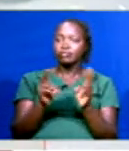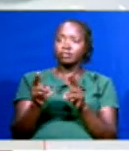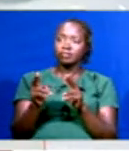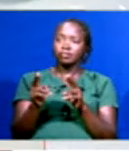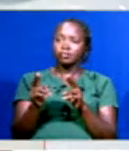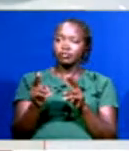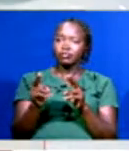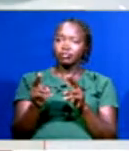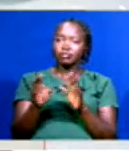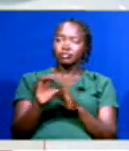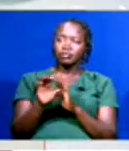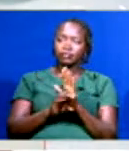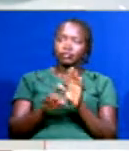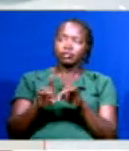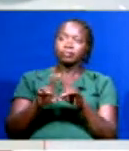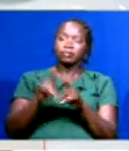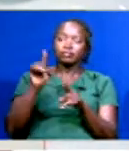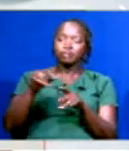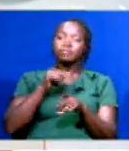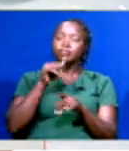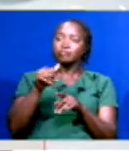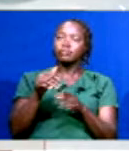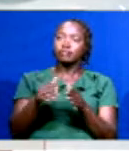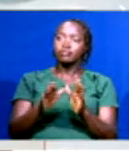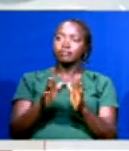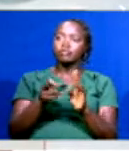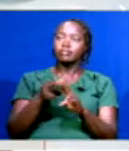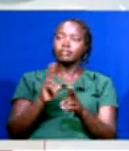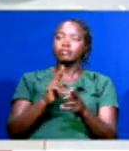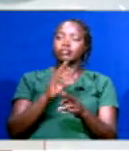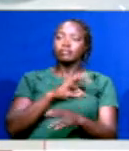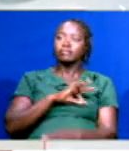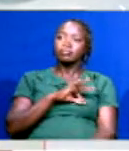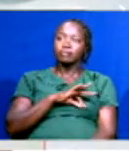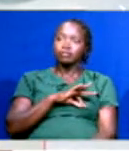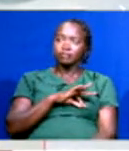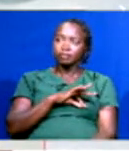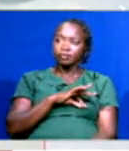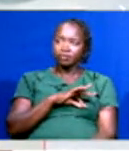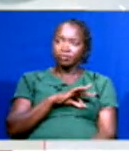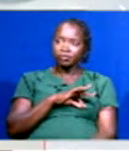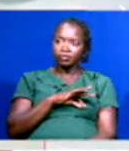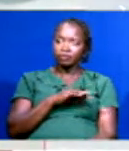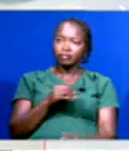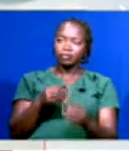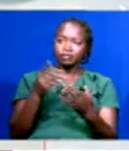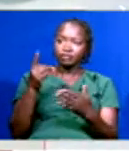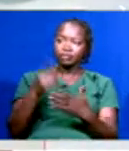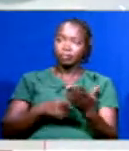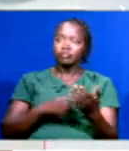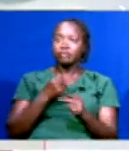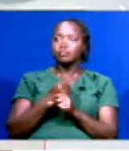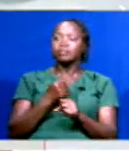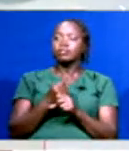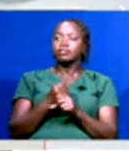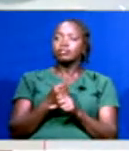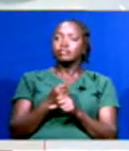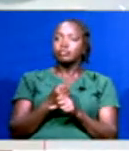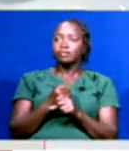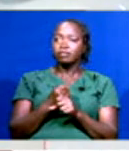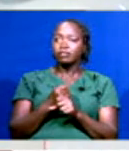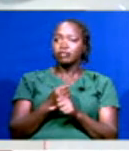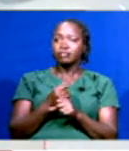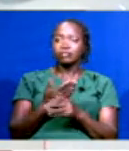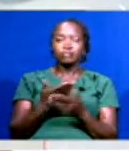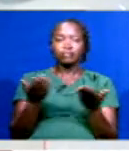know the constitution also does not allow you to withdraw a benefit. You give what you have been doing. So wewe